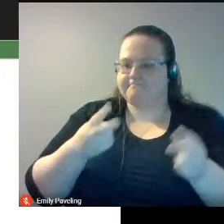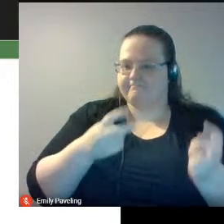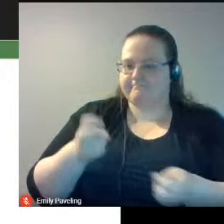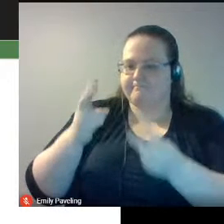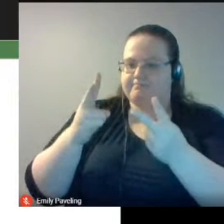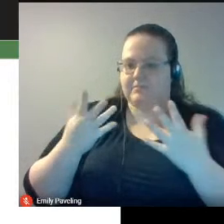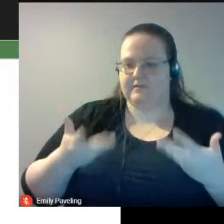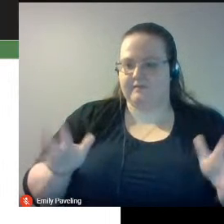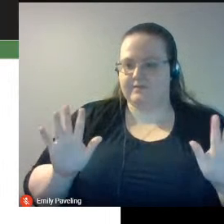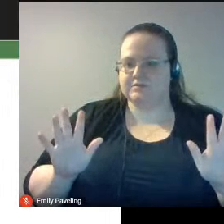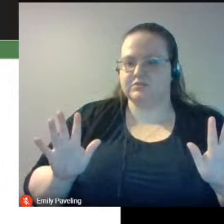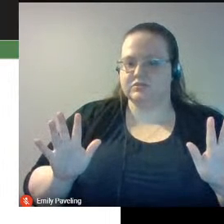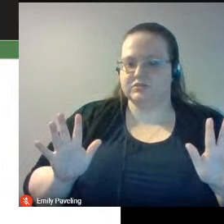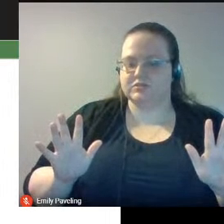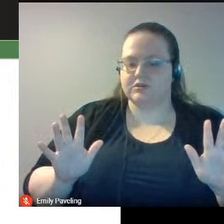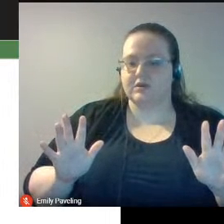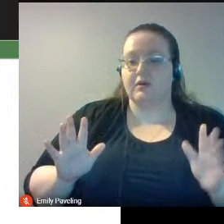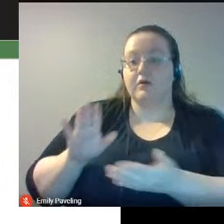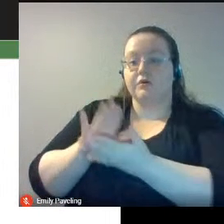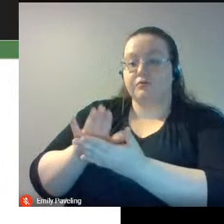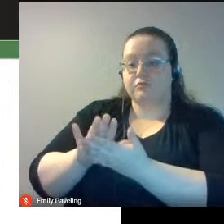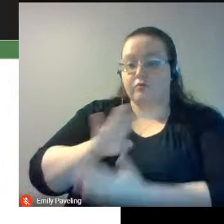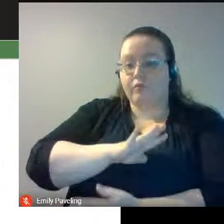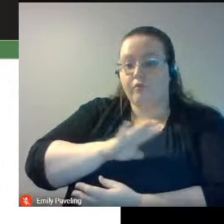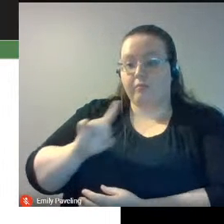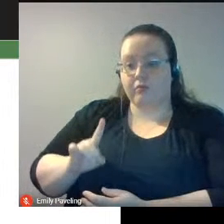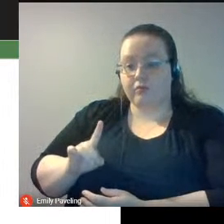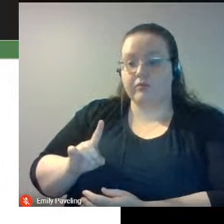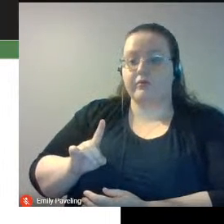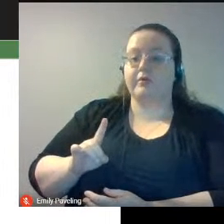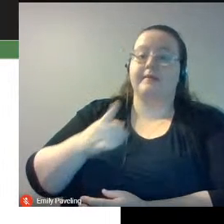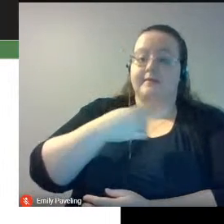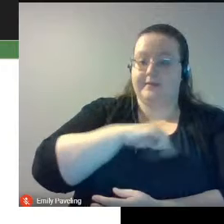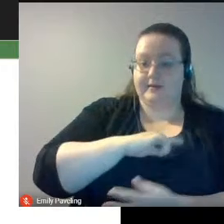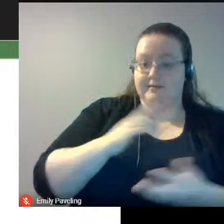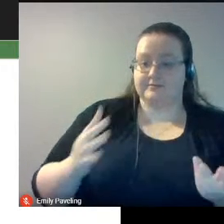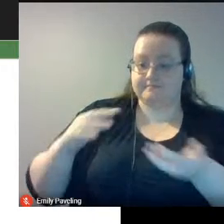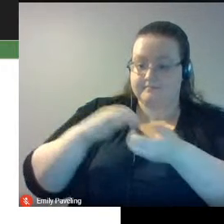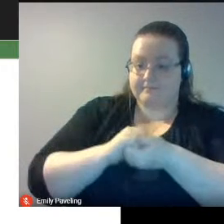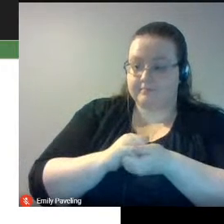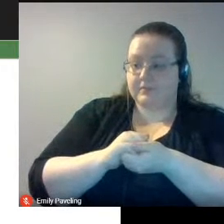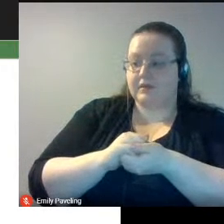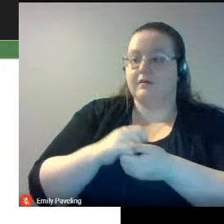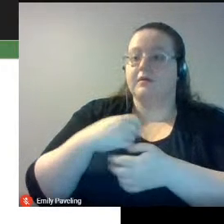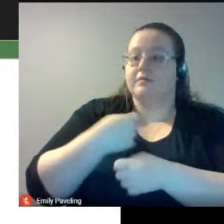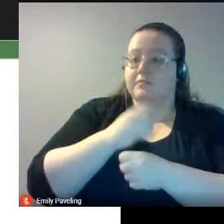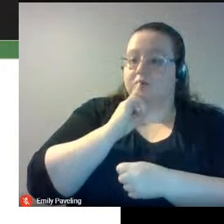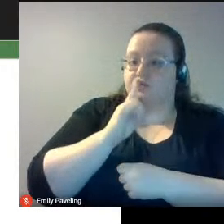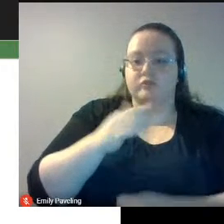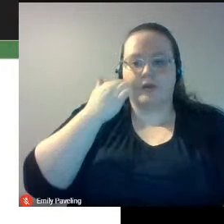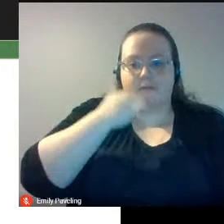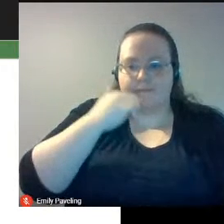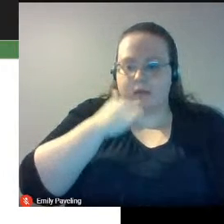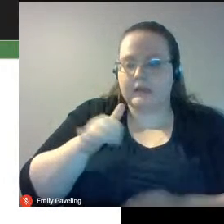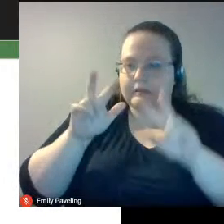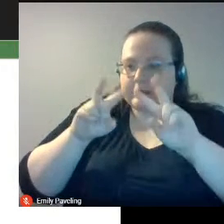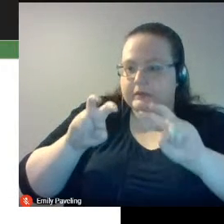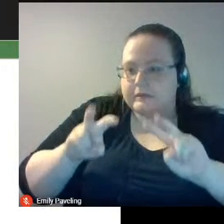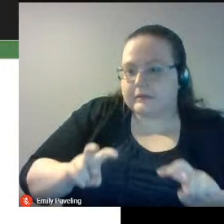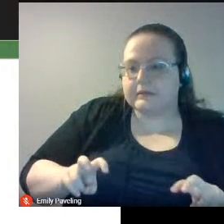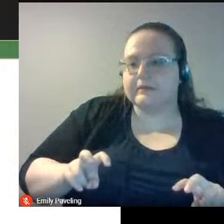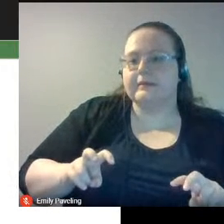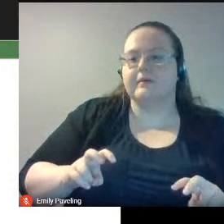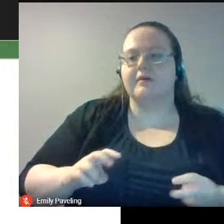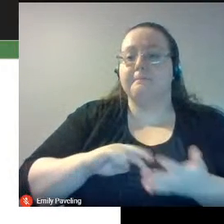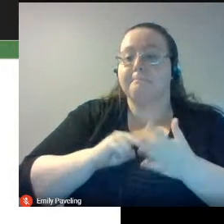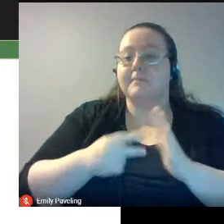board to ensure that important measures are in place to protect our students, including active daily screening, no mixing of